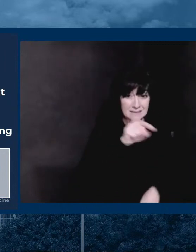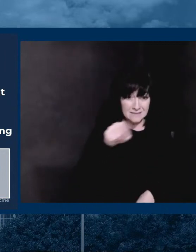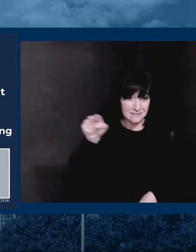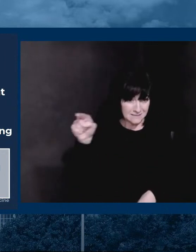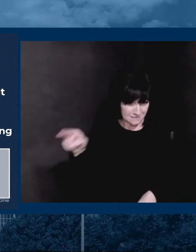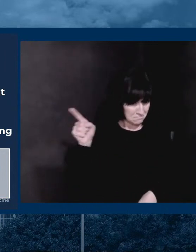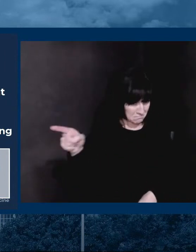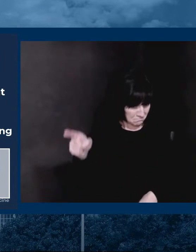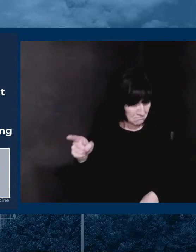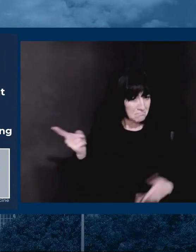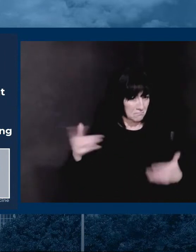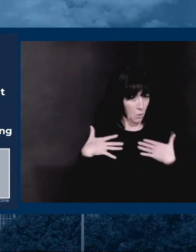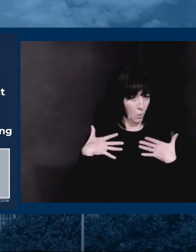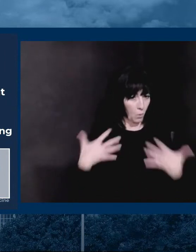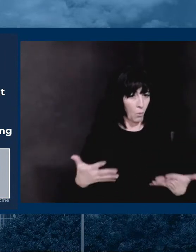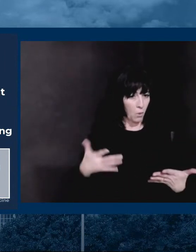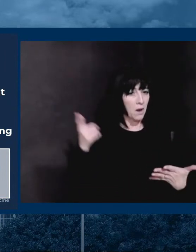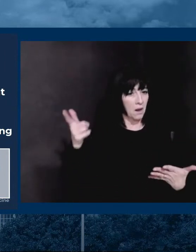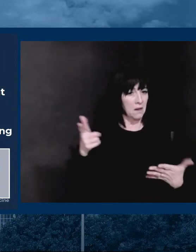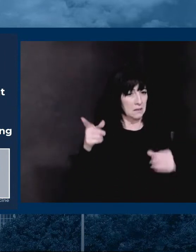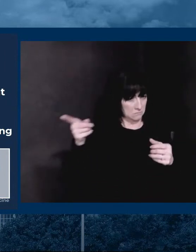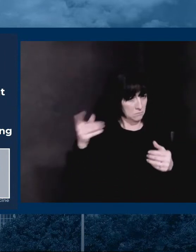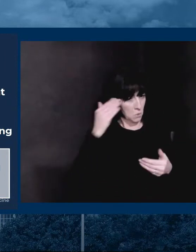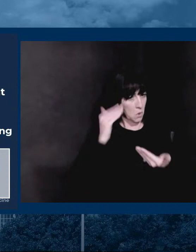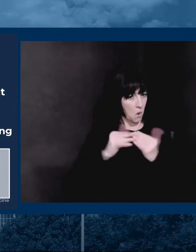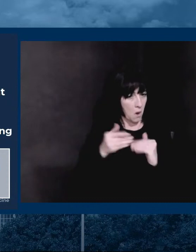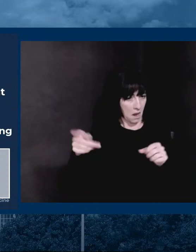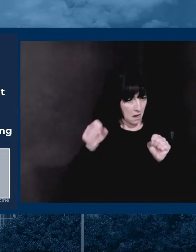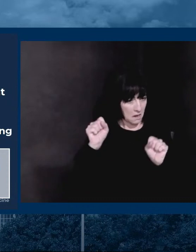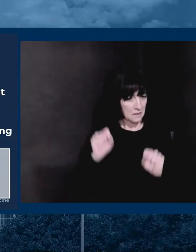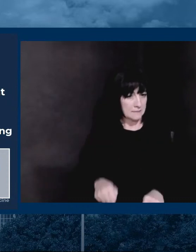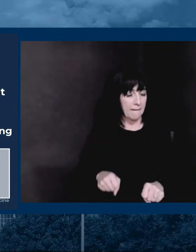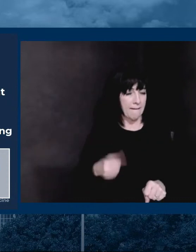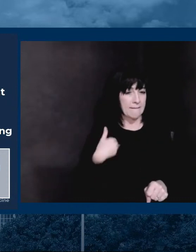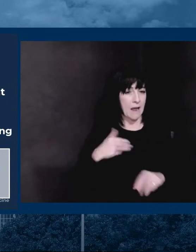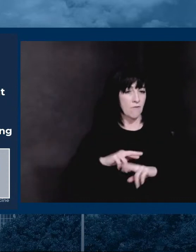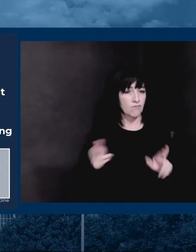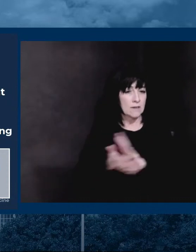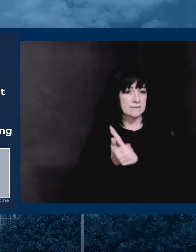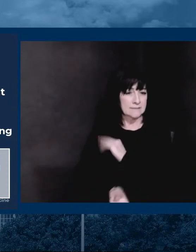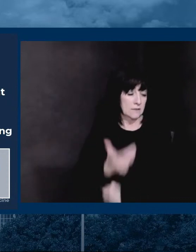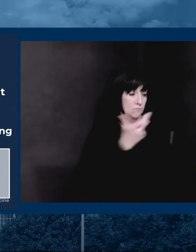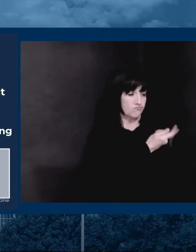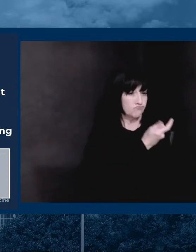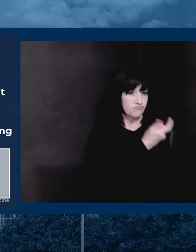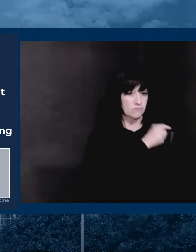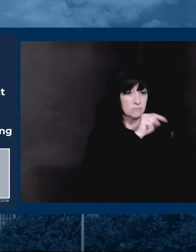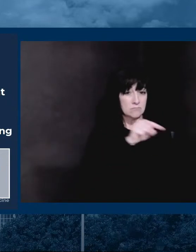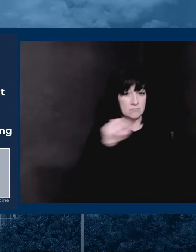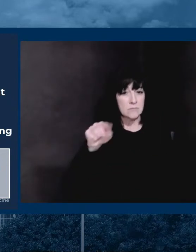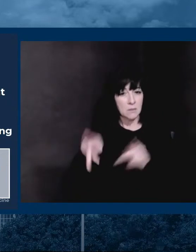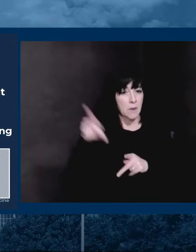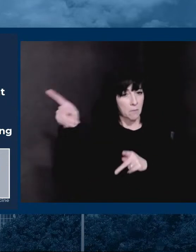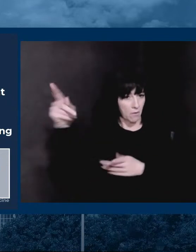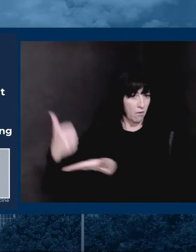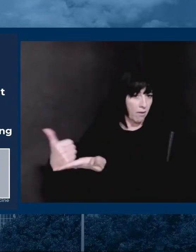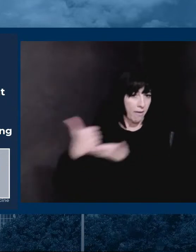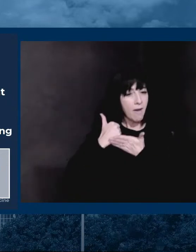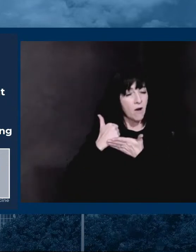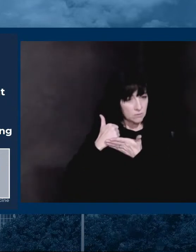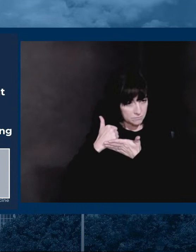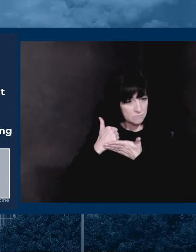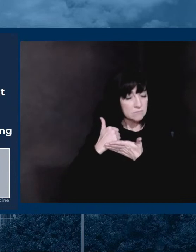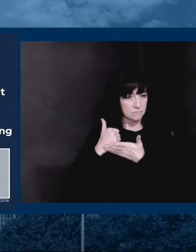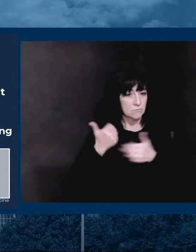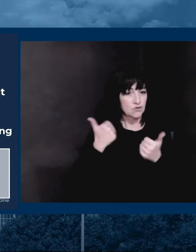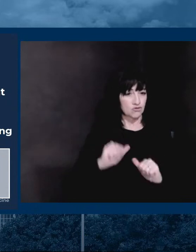other healthcare workers. And it's just so heartening to see, these folks stepping up to vaccinate others in